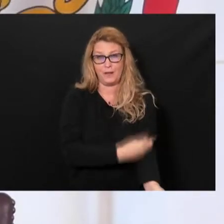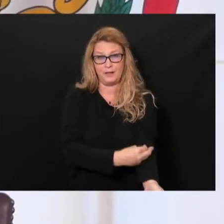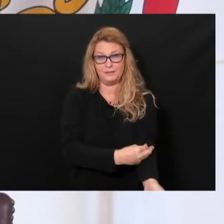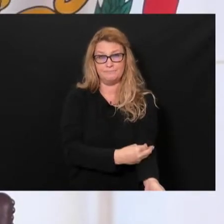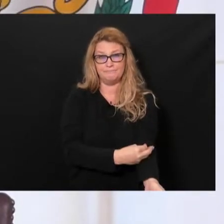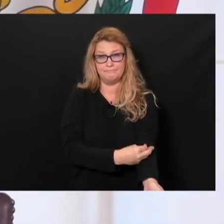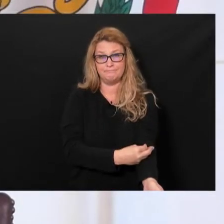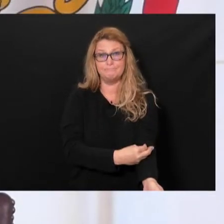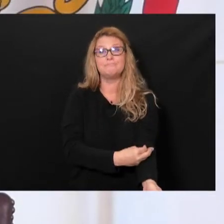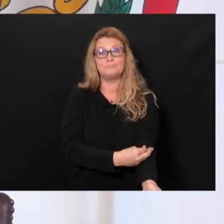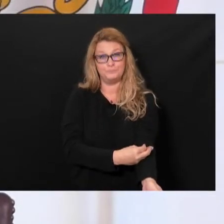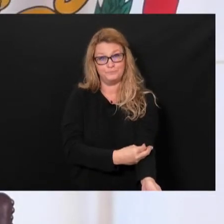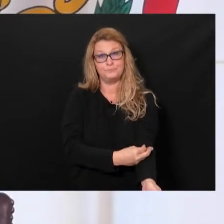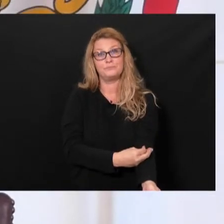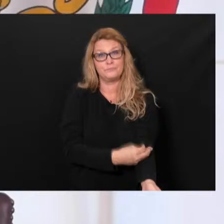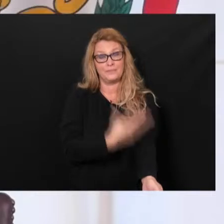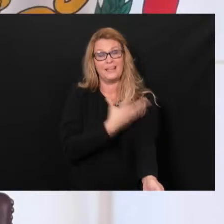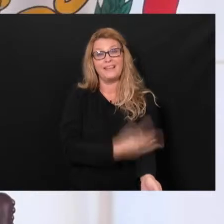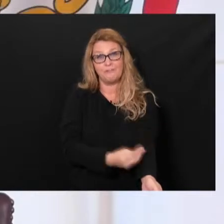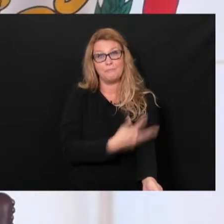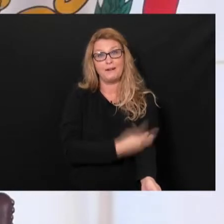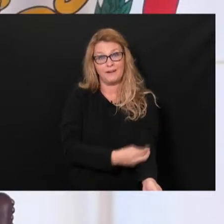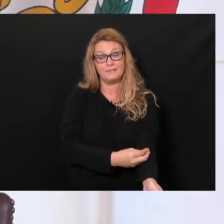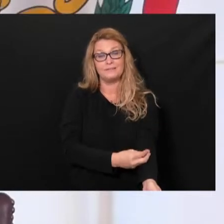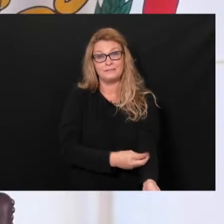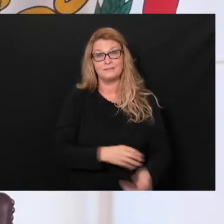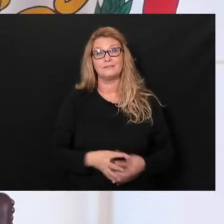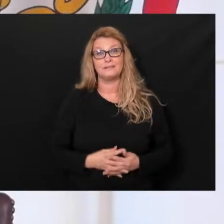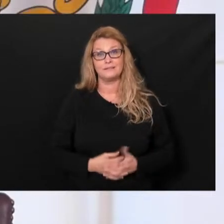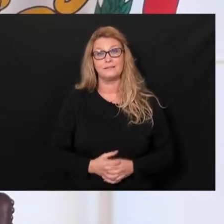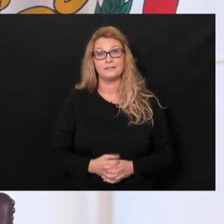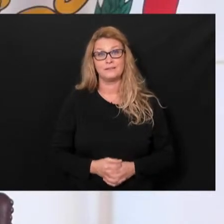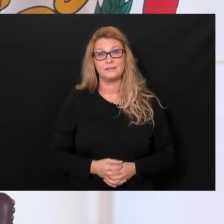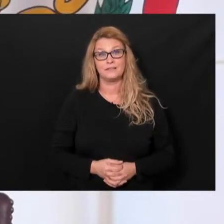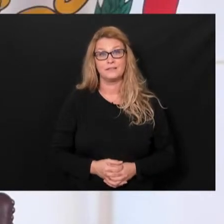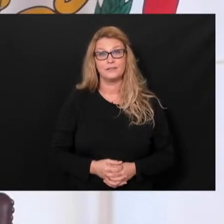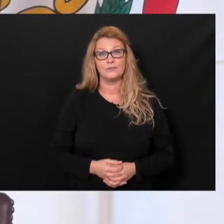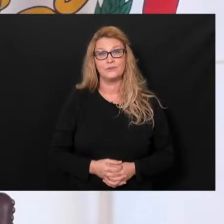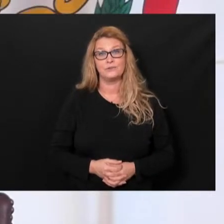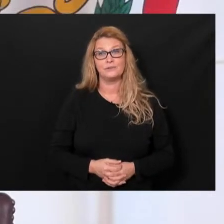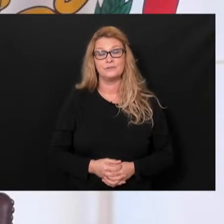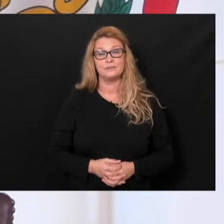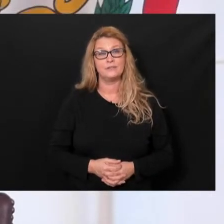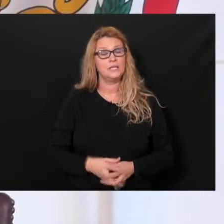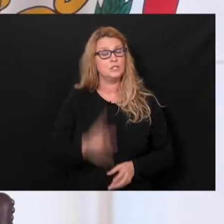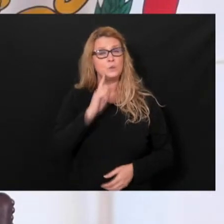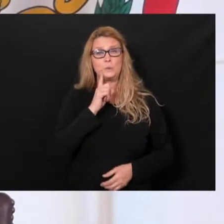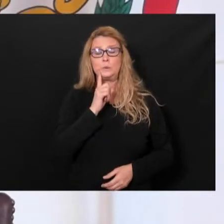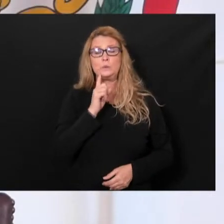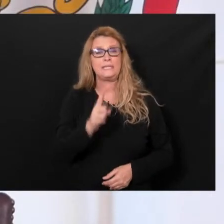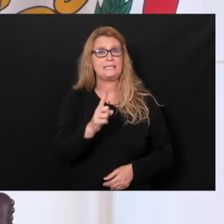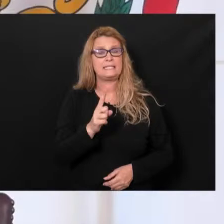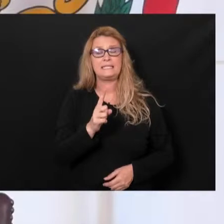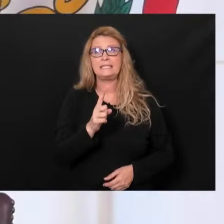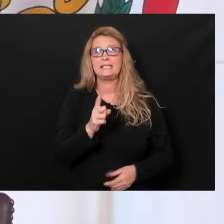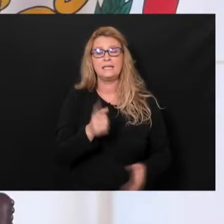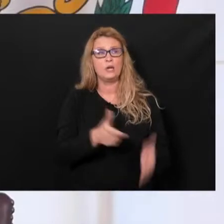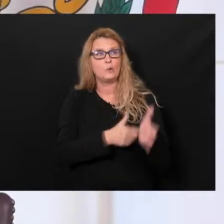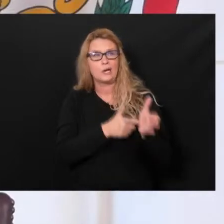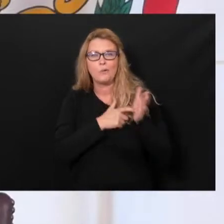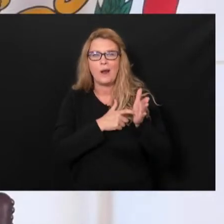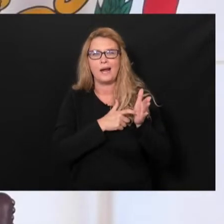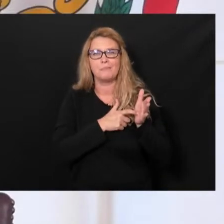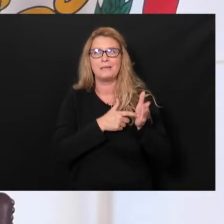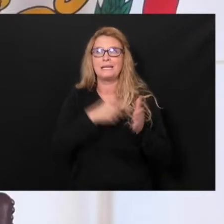You know, really and truly, it's a requirement in lots of ways. It's a requirement that